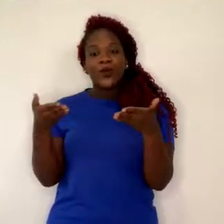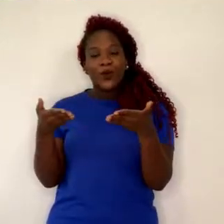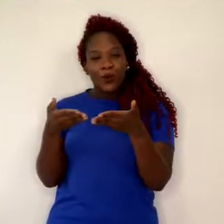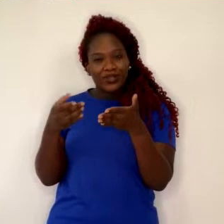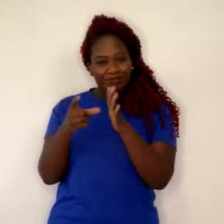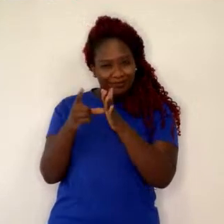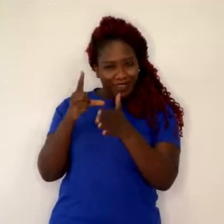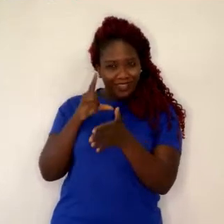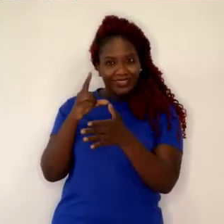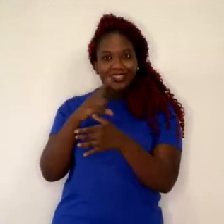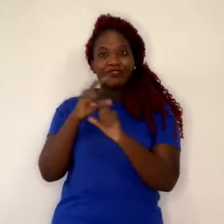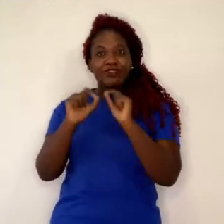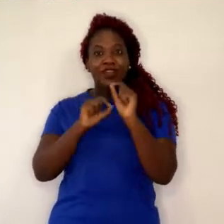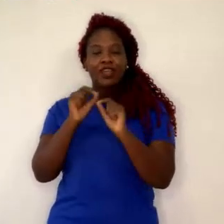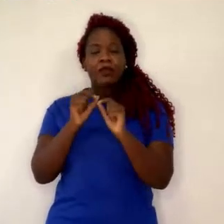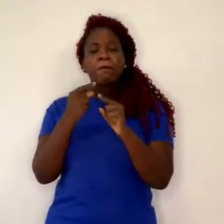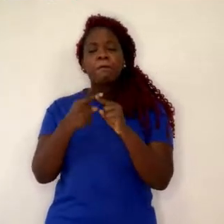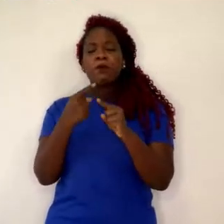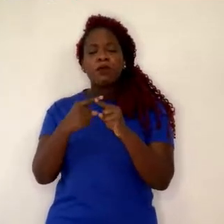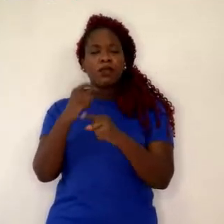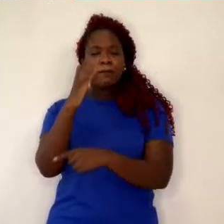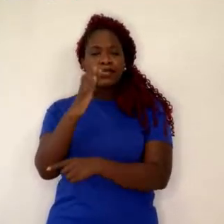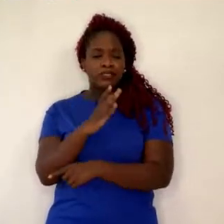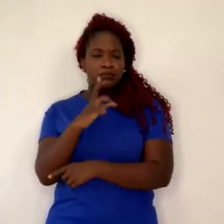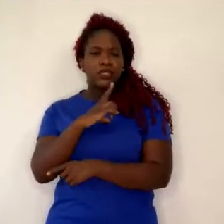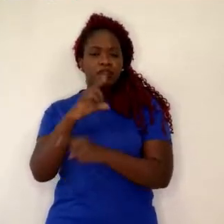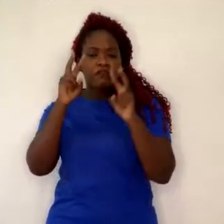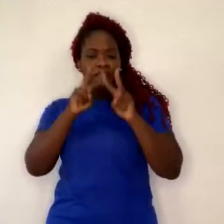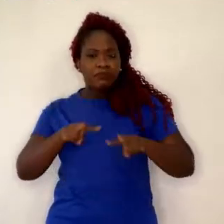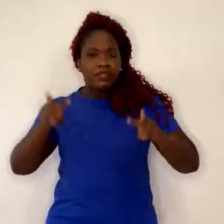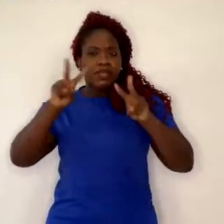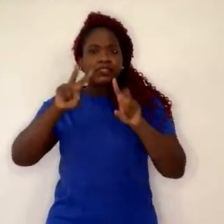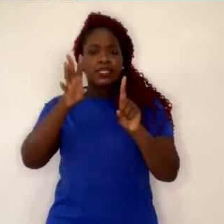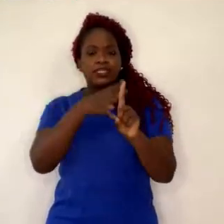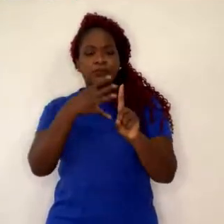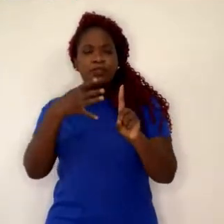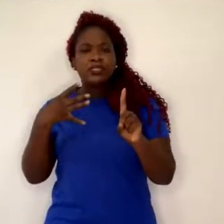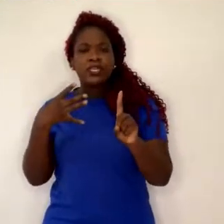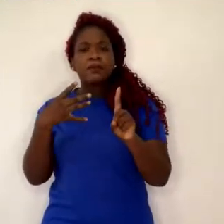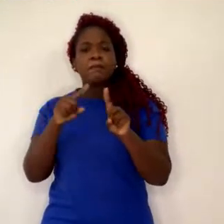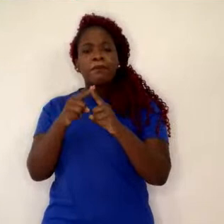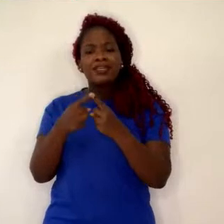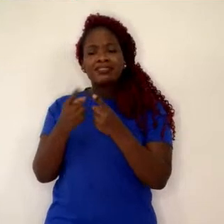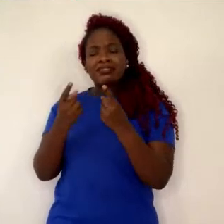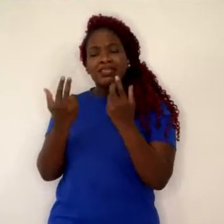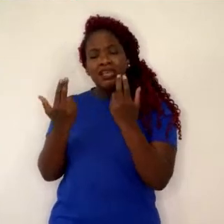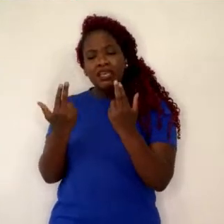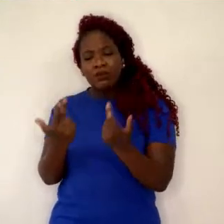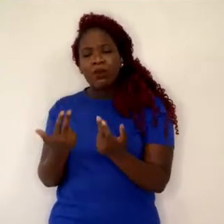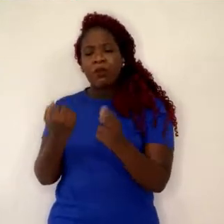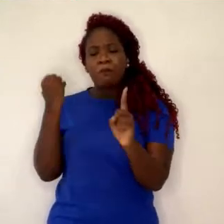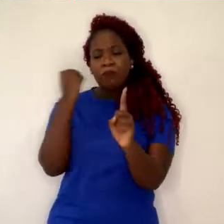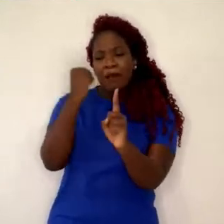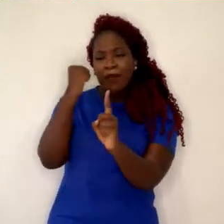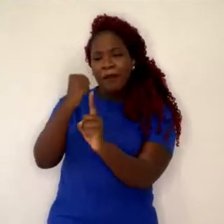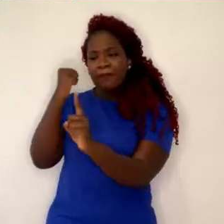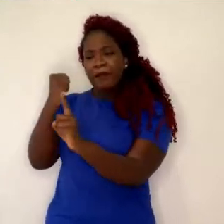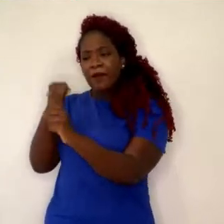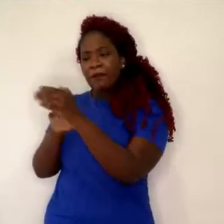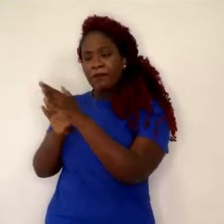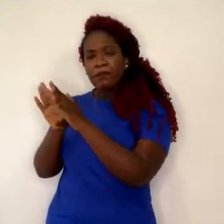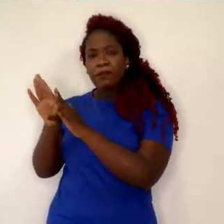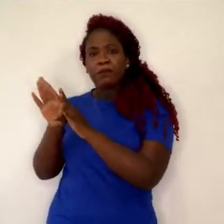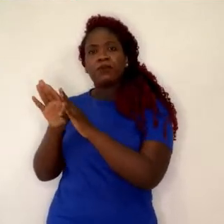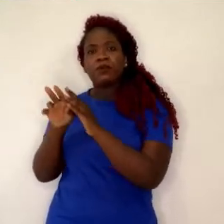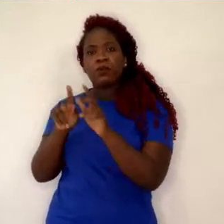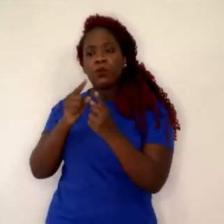social transformation, and this earlier today, why is there so much visibility to LGBTQI